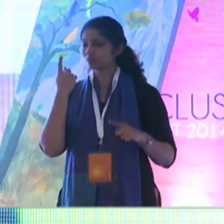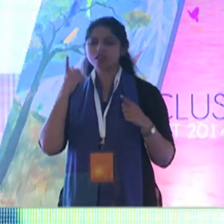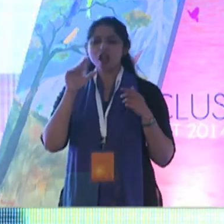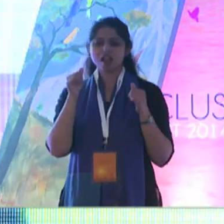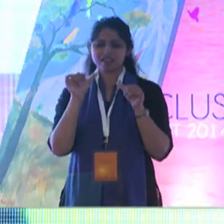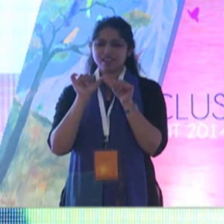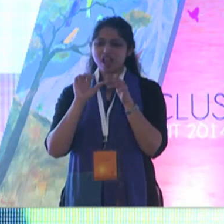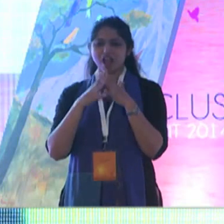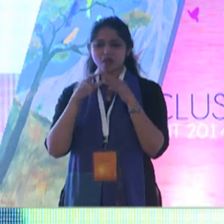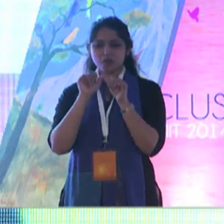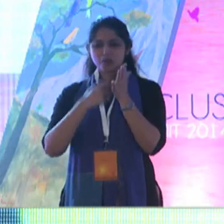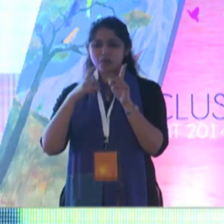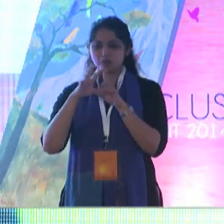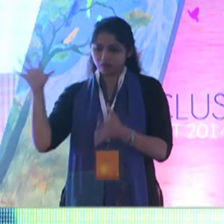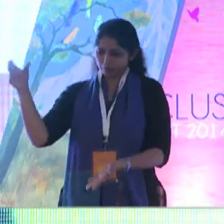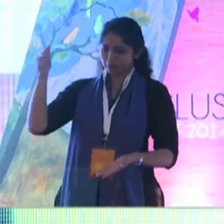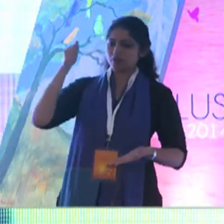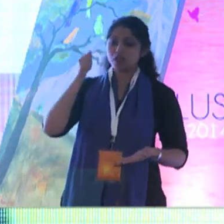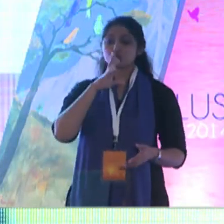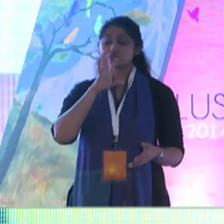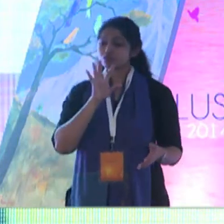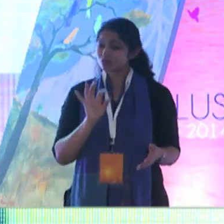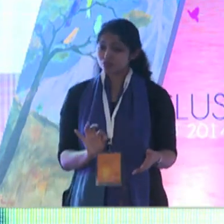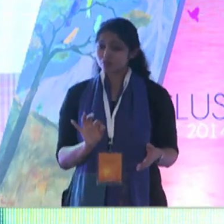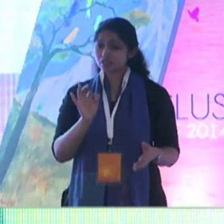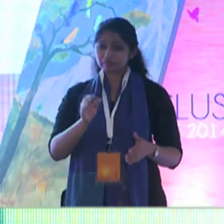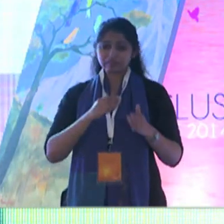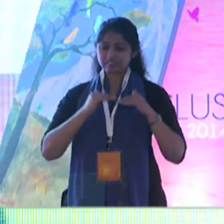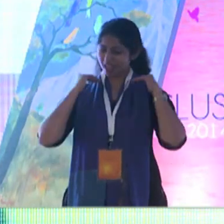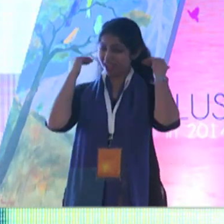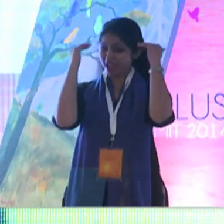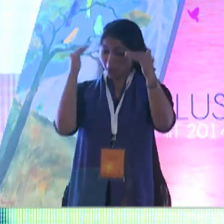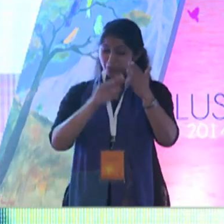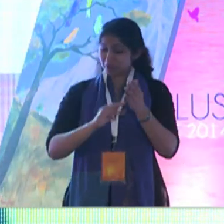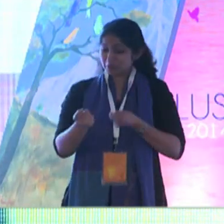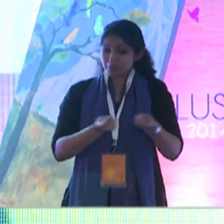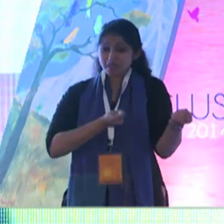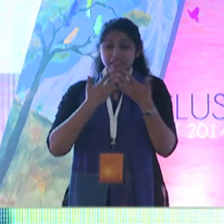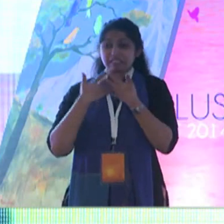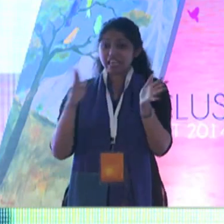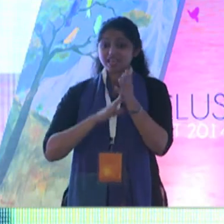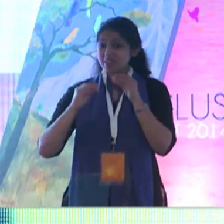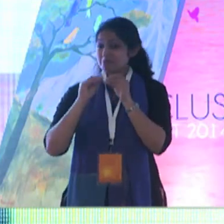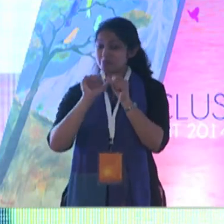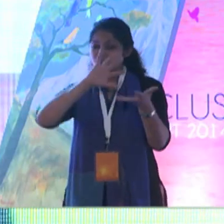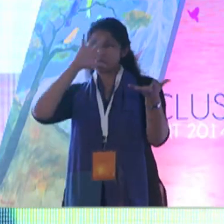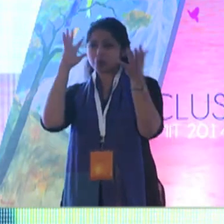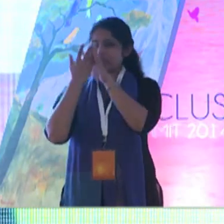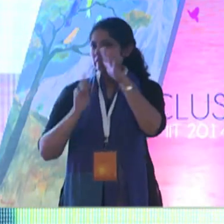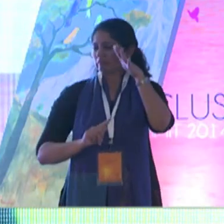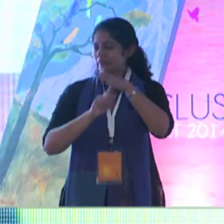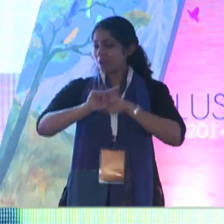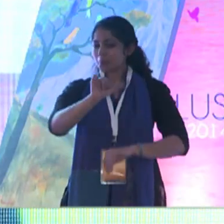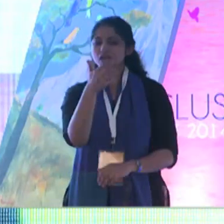Award, which again is the toughest and the highest management award any MBA student in the world can hope to